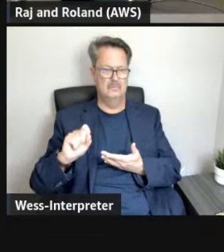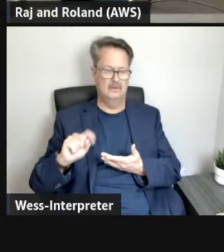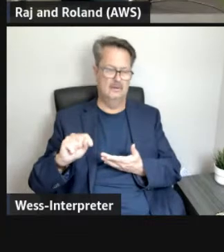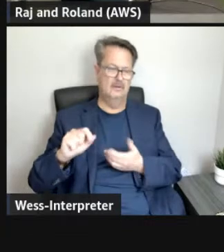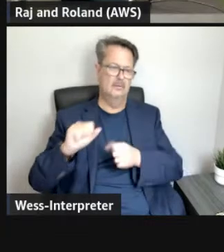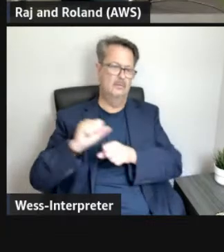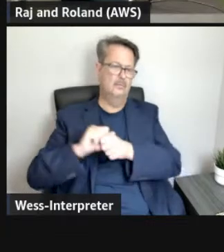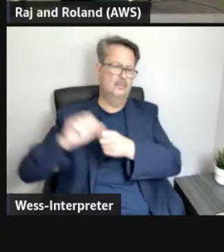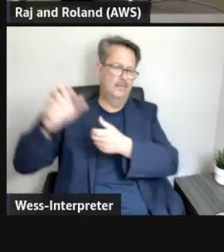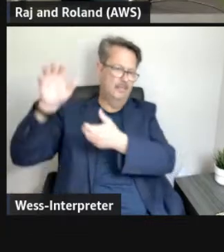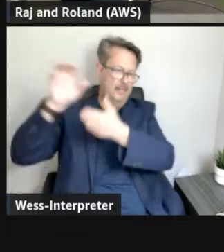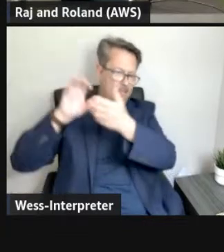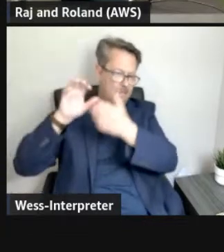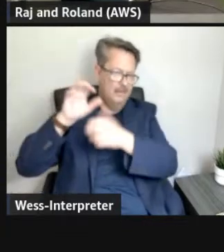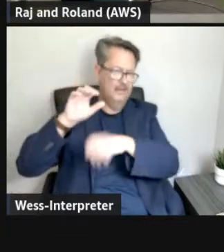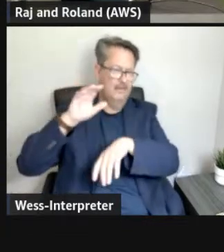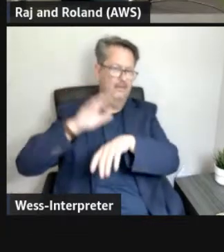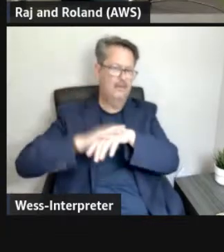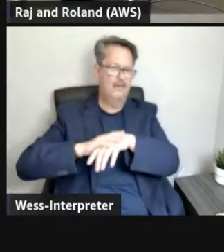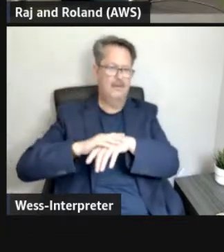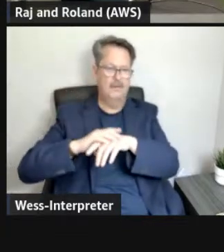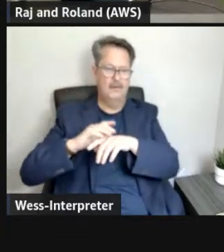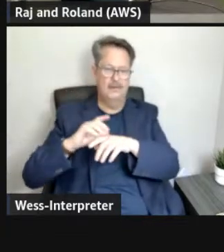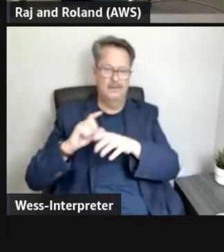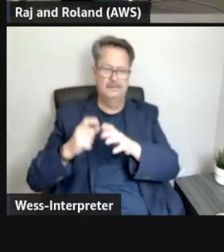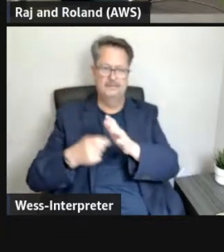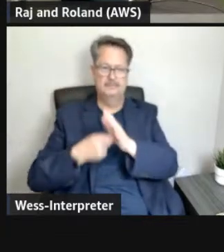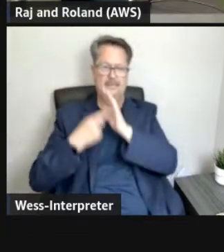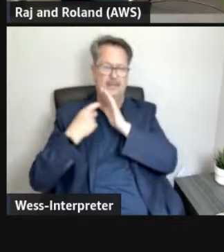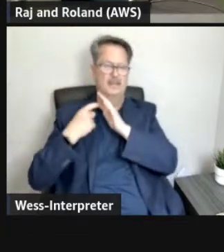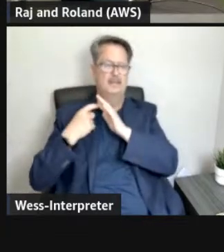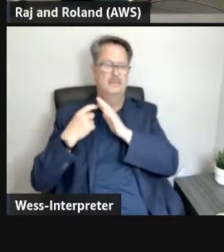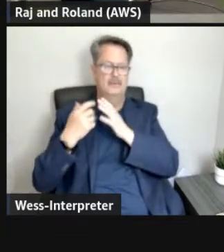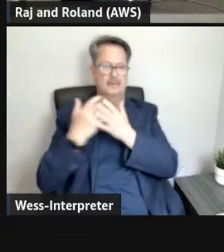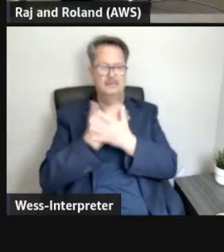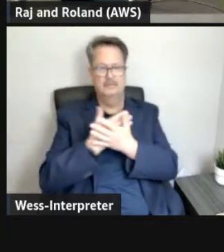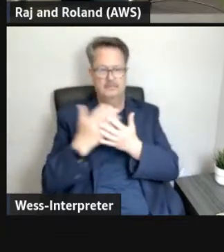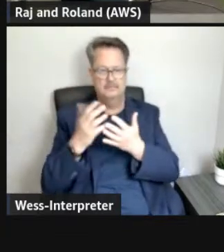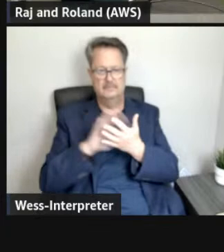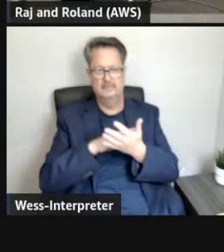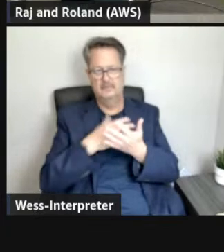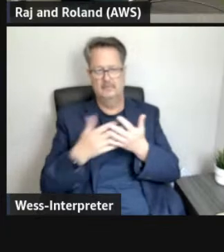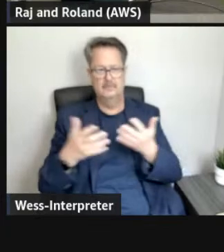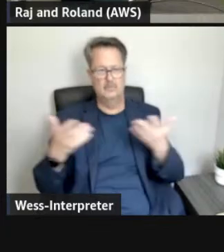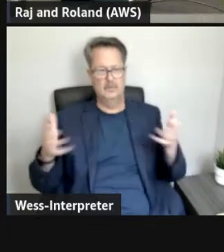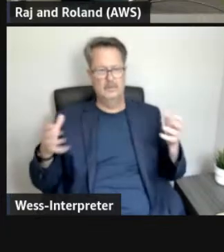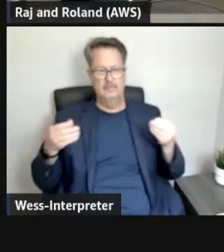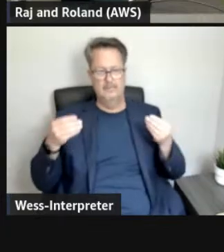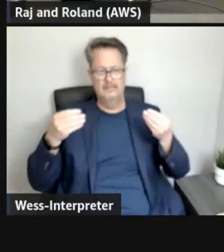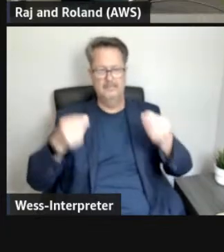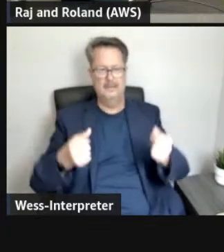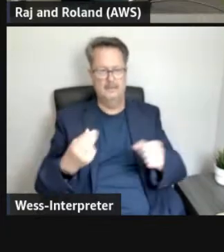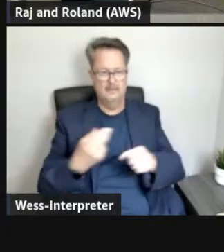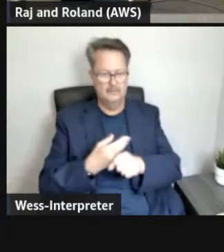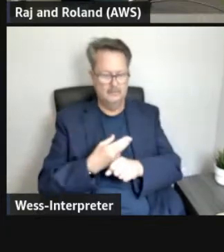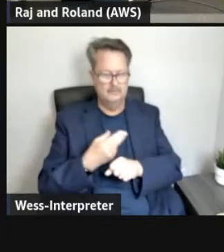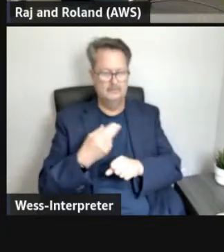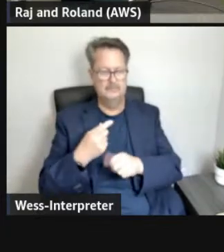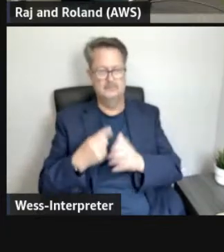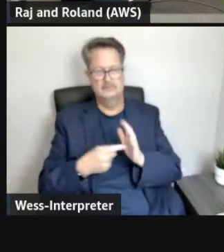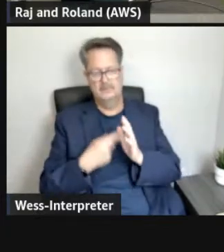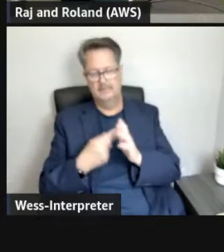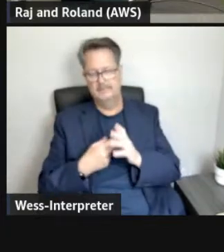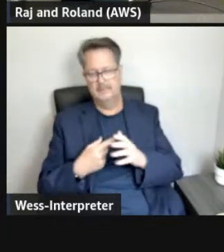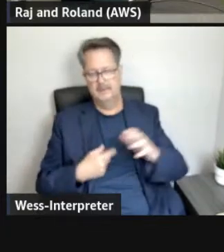on demand. We want to scale up and down, not pay for things when we're using them, sometimes use a combination of reserved